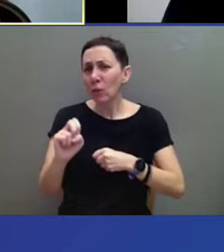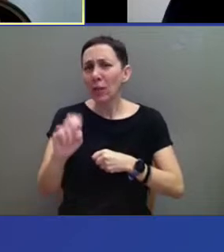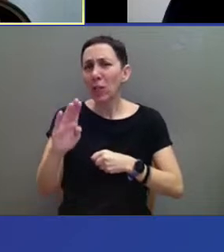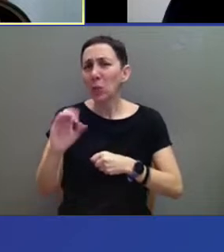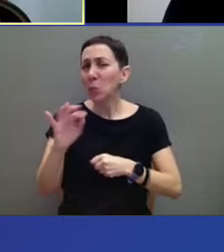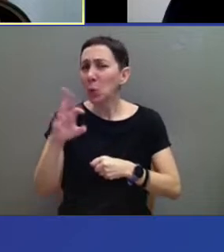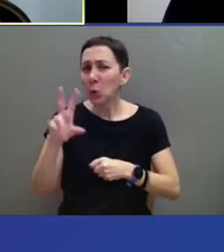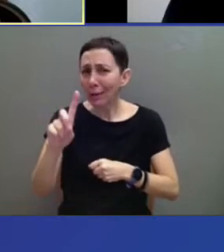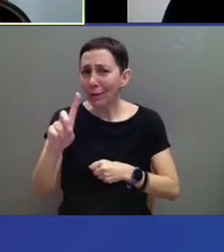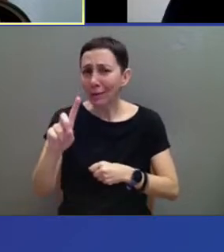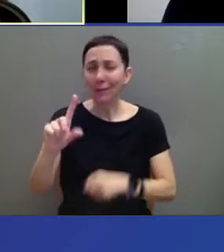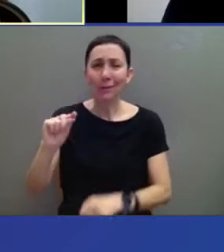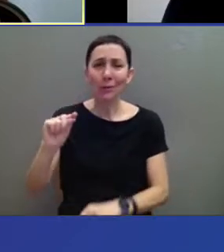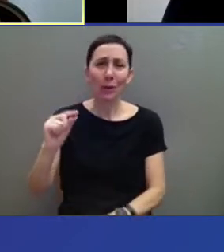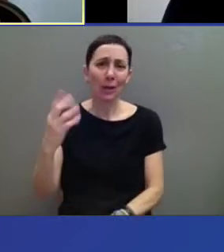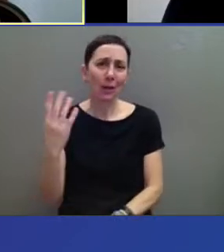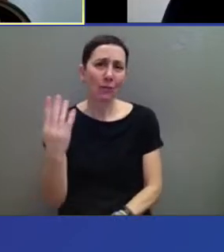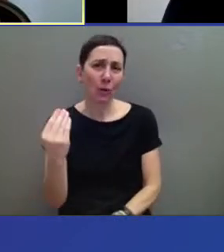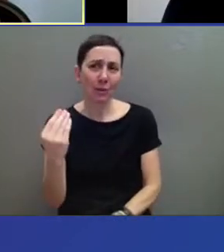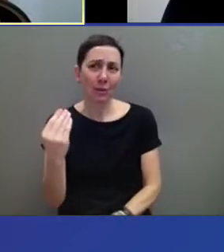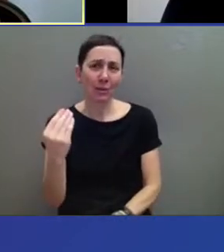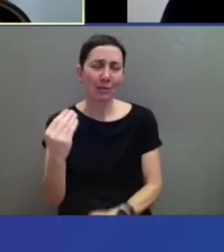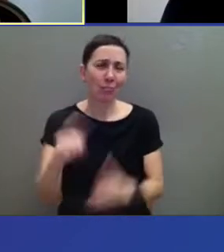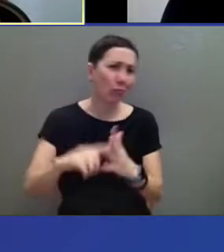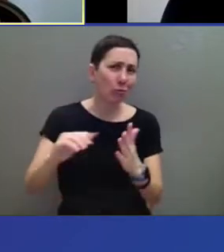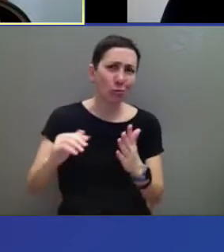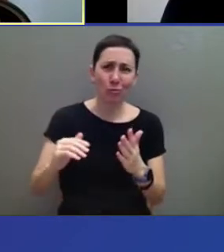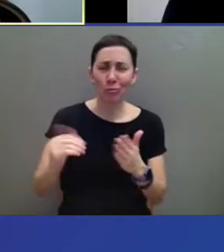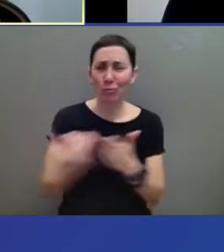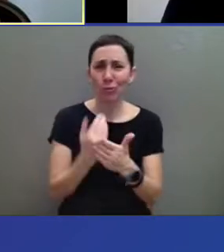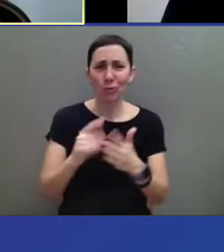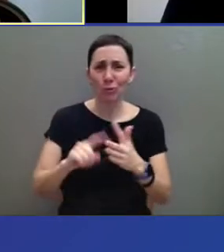2014, and with that reboot, there was a clear